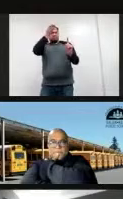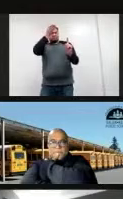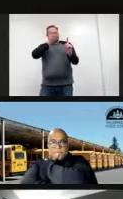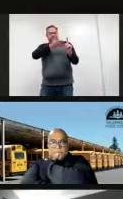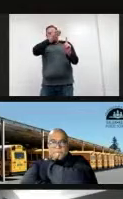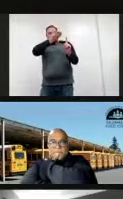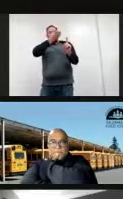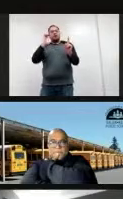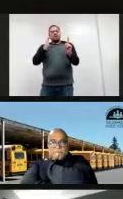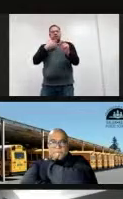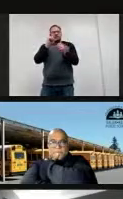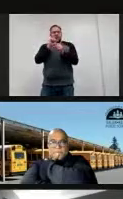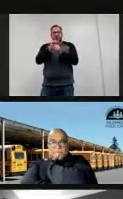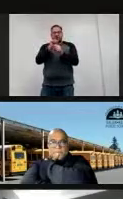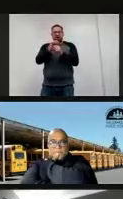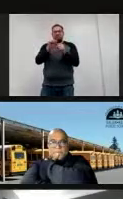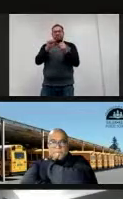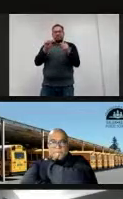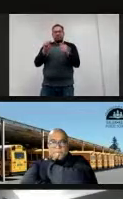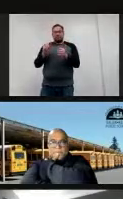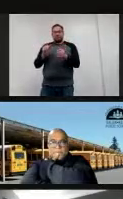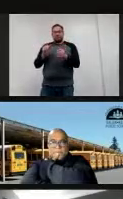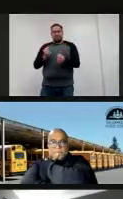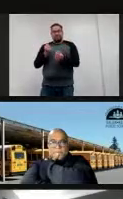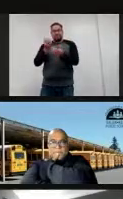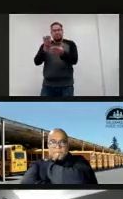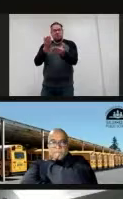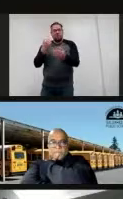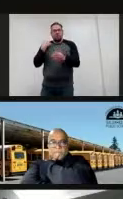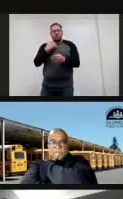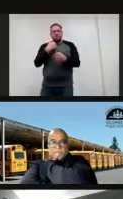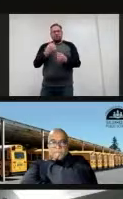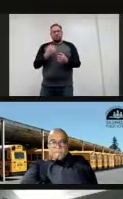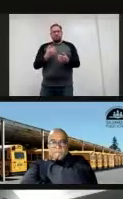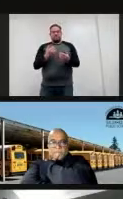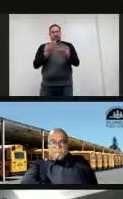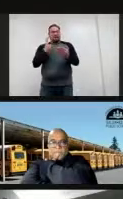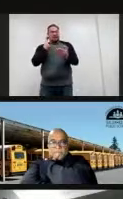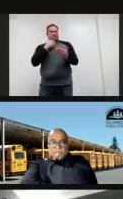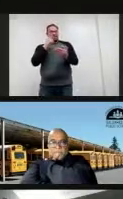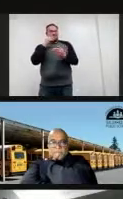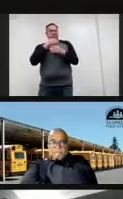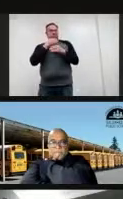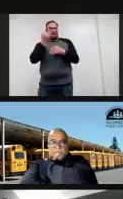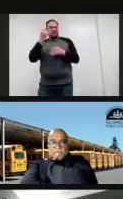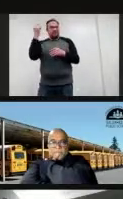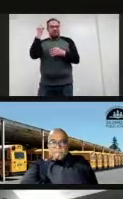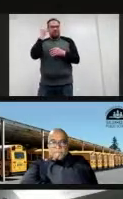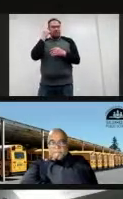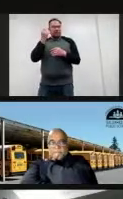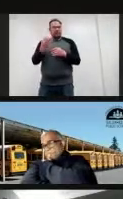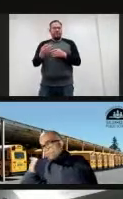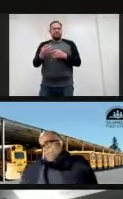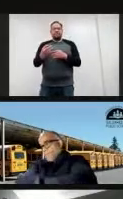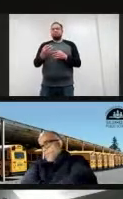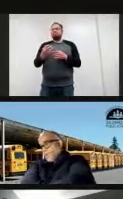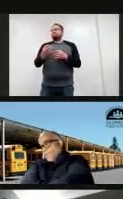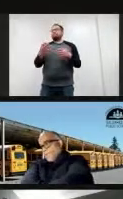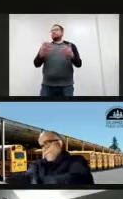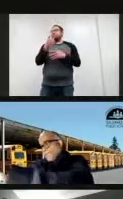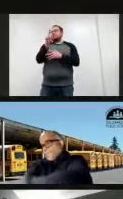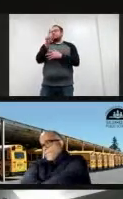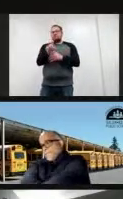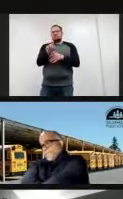as consultants is to bring you our best thinking of what you need to do to